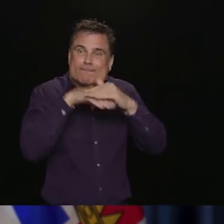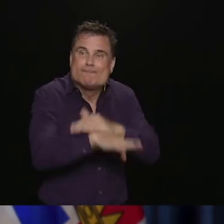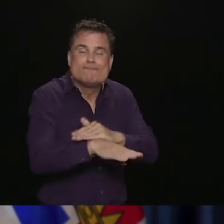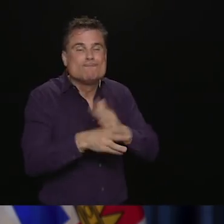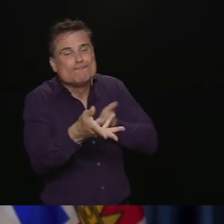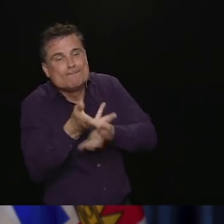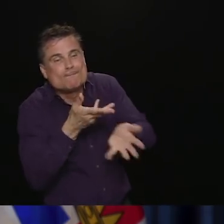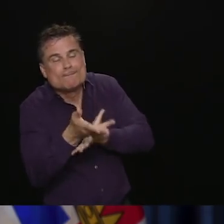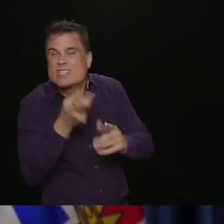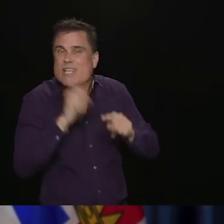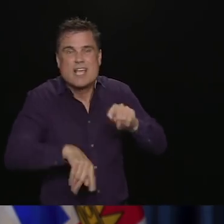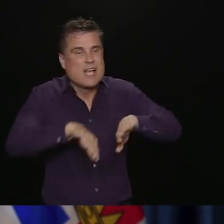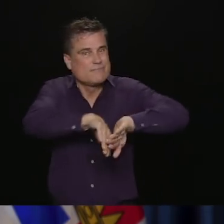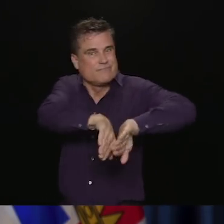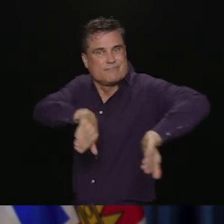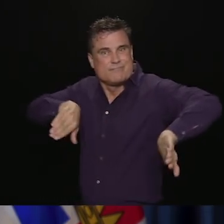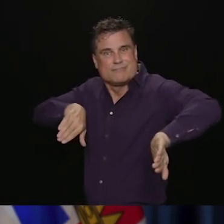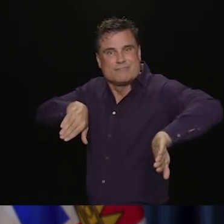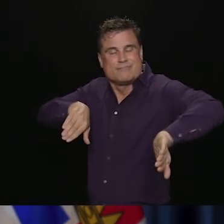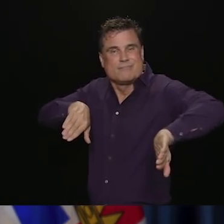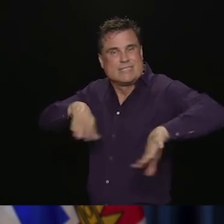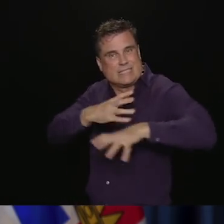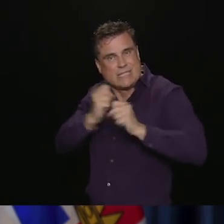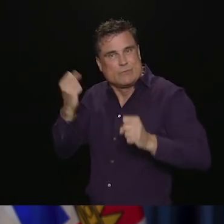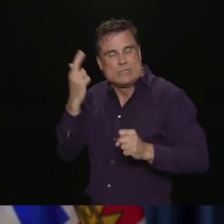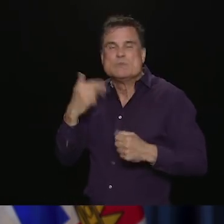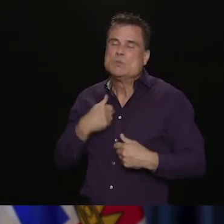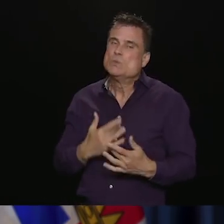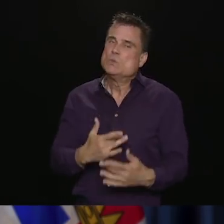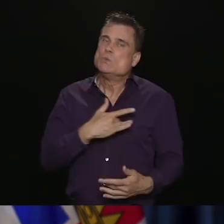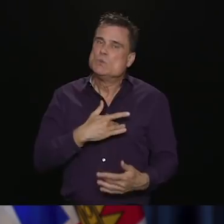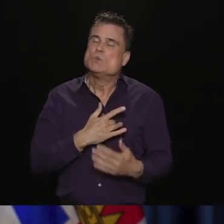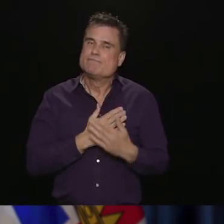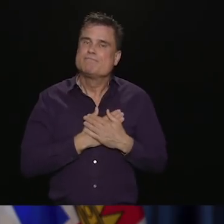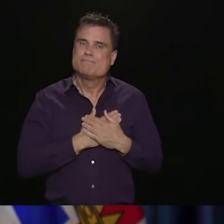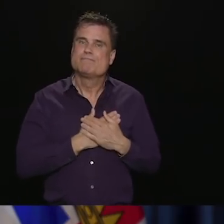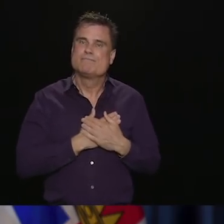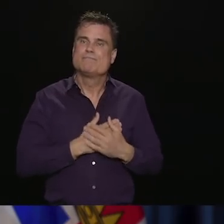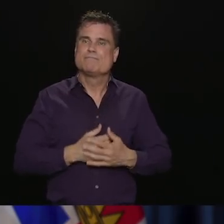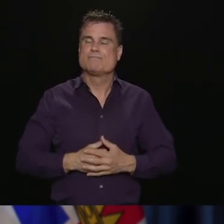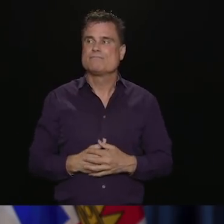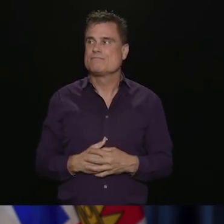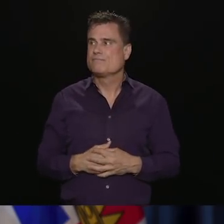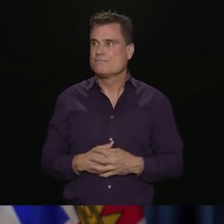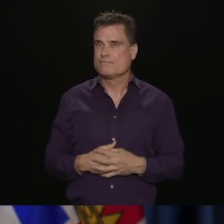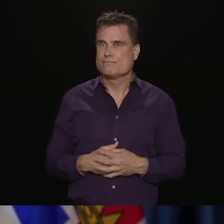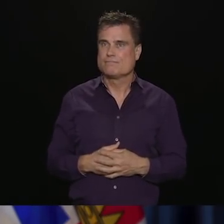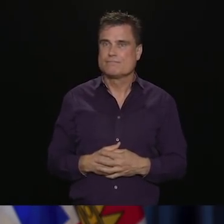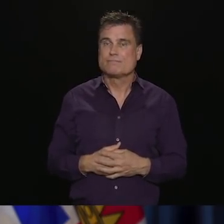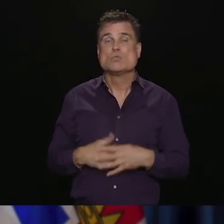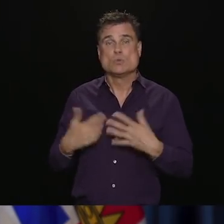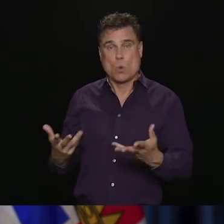of grief, that we are thinking very closely of all of them. Over the weekend, there were 36 cases